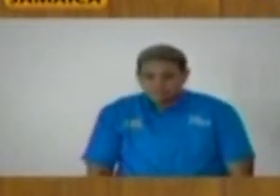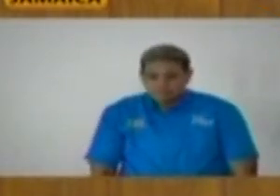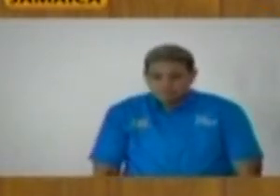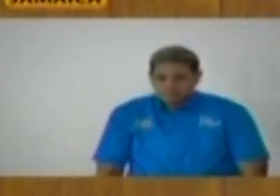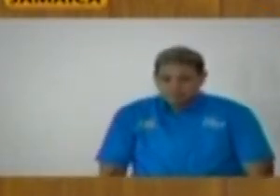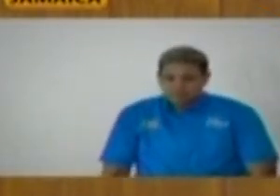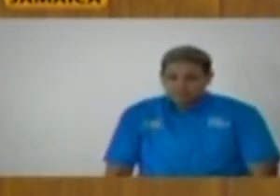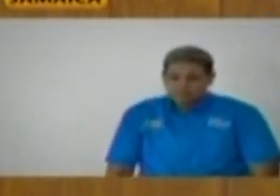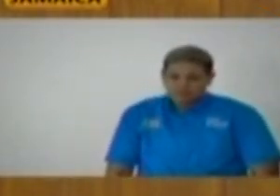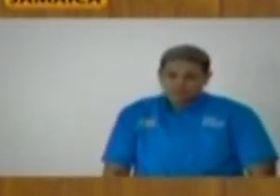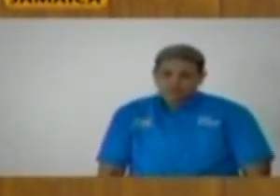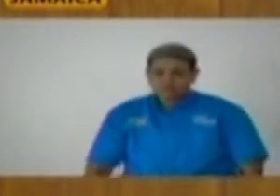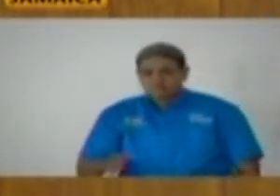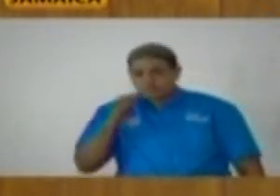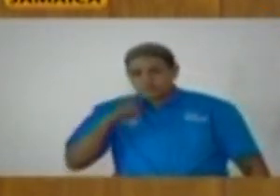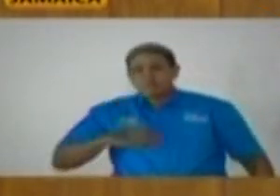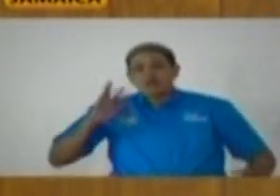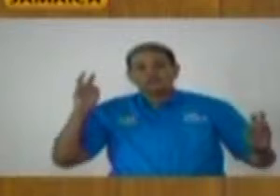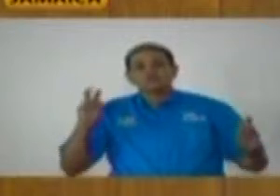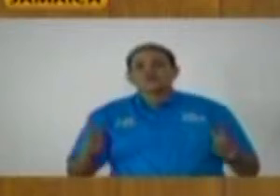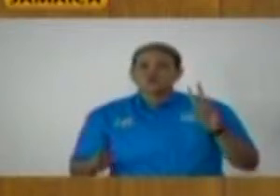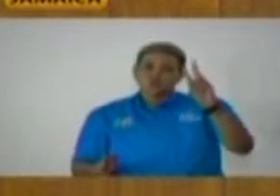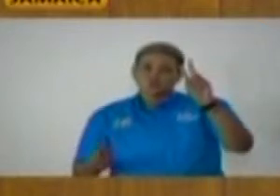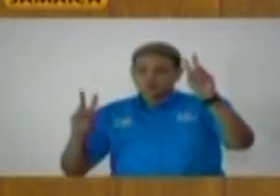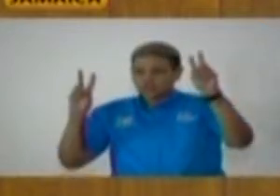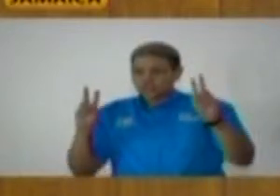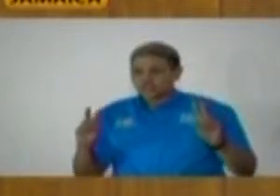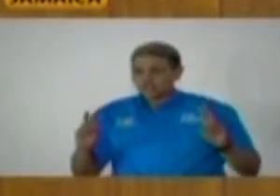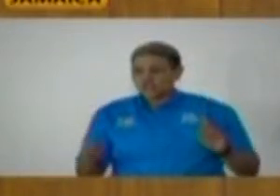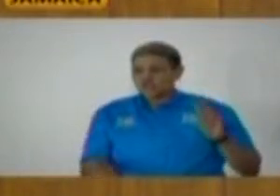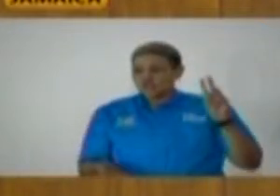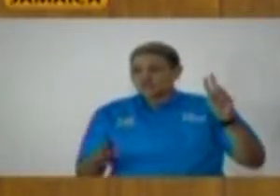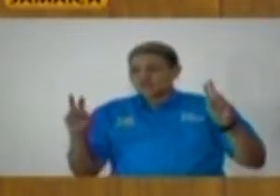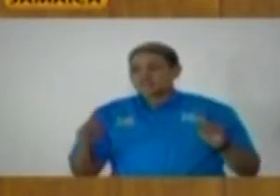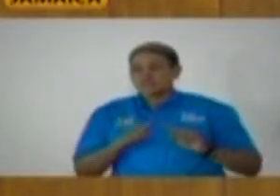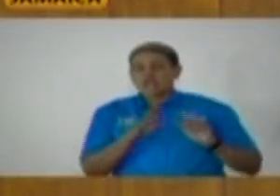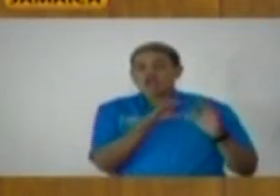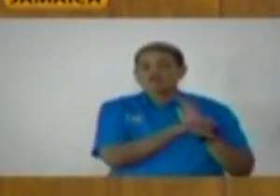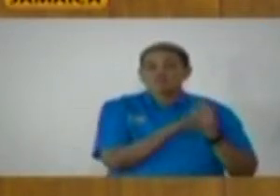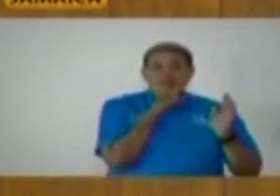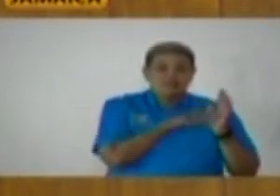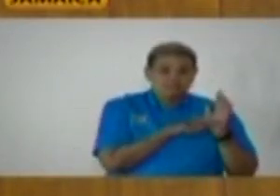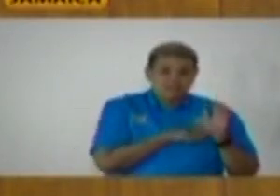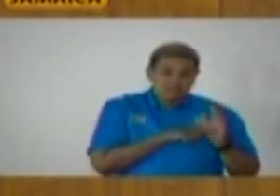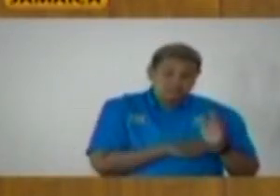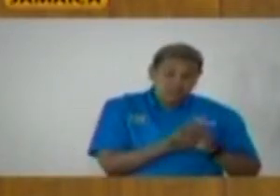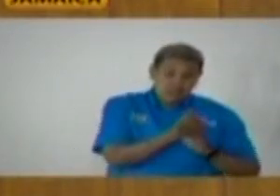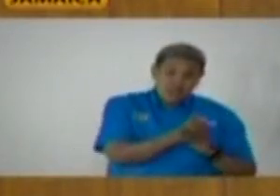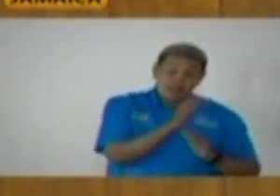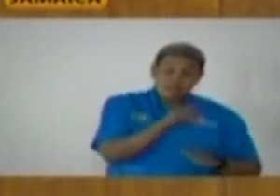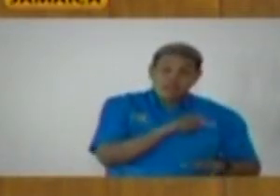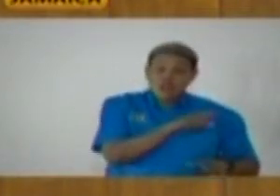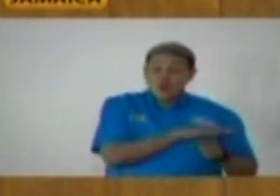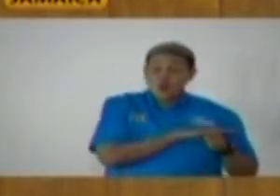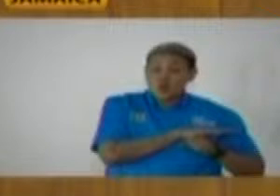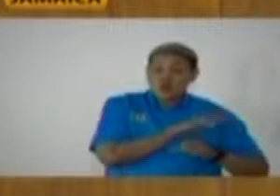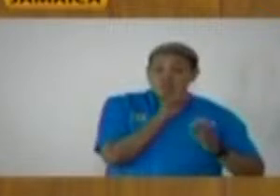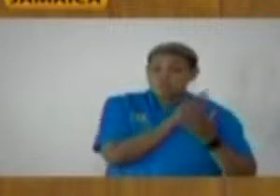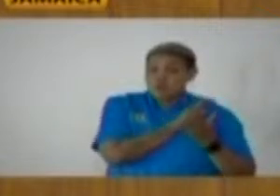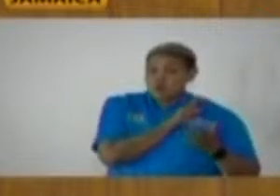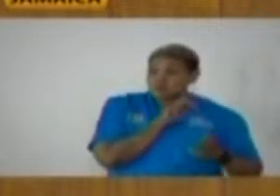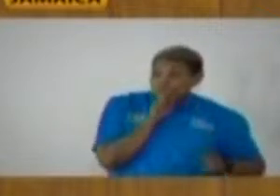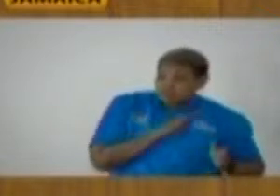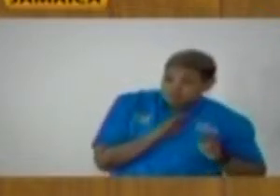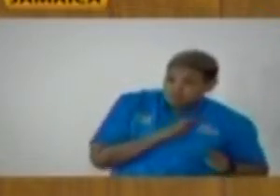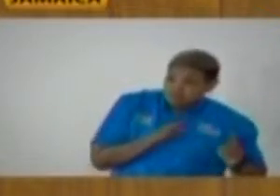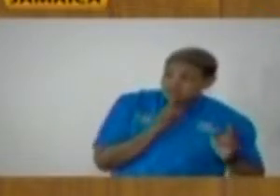Now, Madam Speaker, there are two issues here. There is a criminal investigation which is being led by local law enforcement with